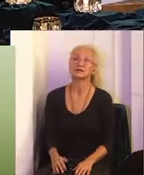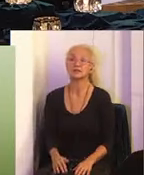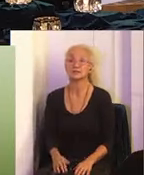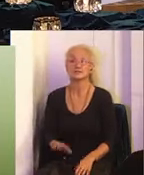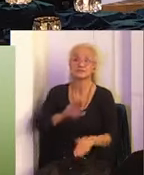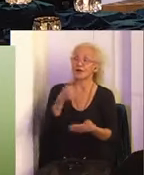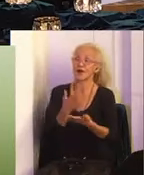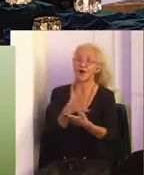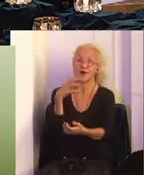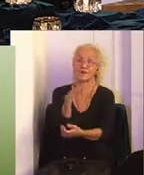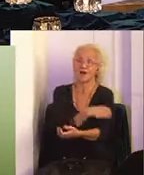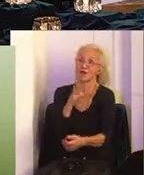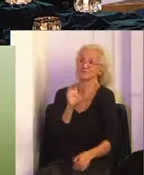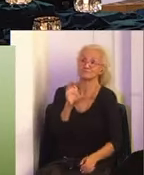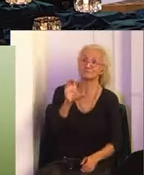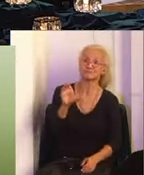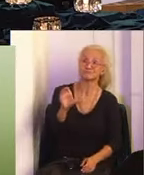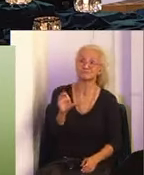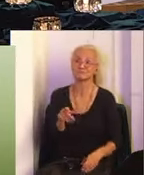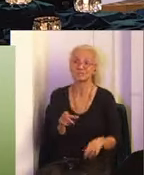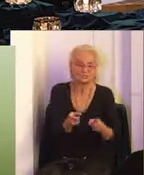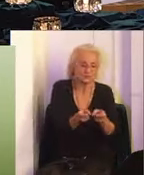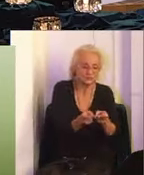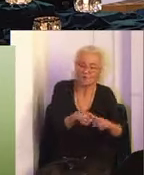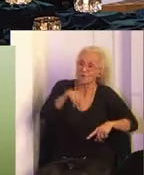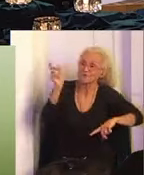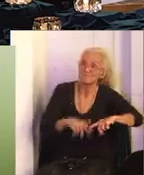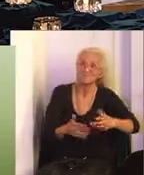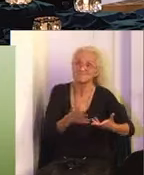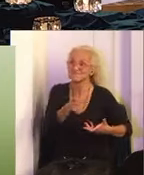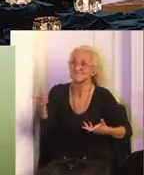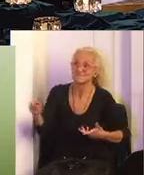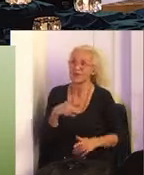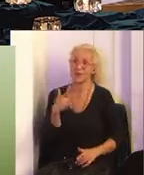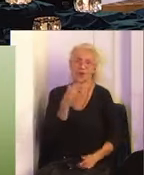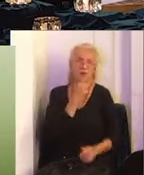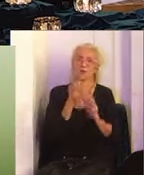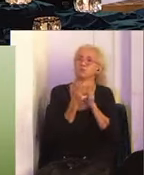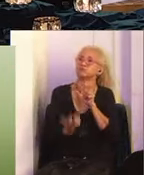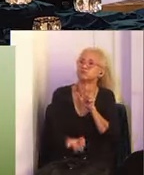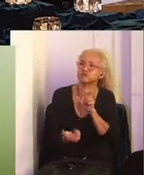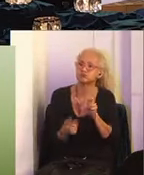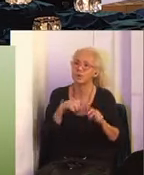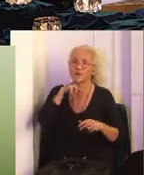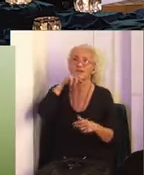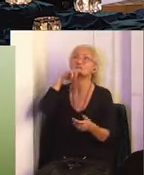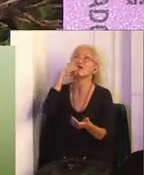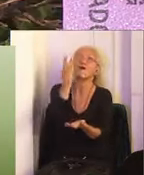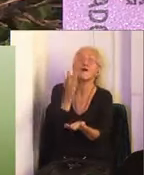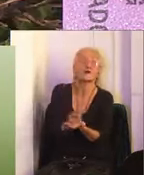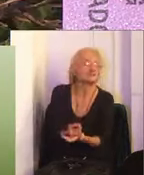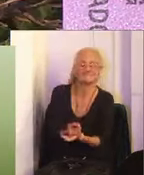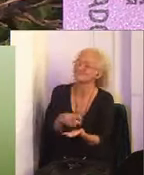God. All powerful, untamable, awestruck, we fall to our knees as we